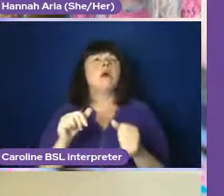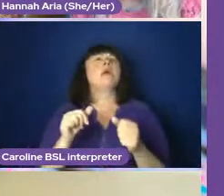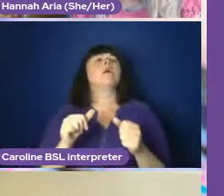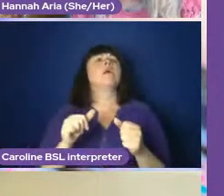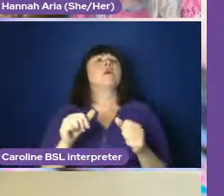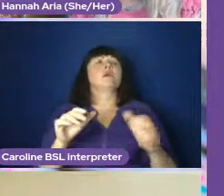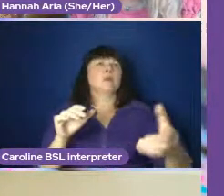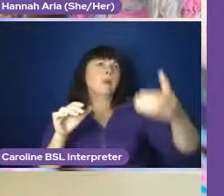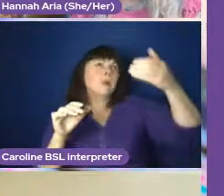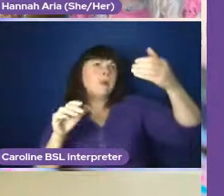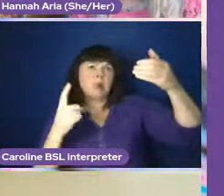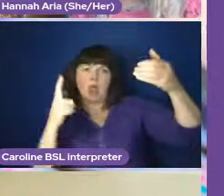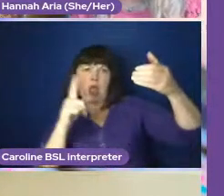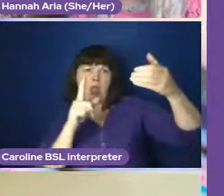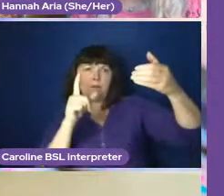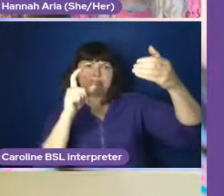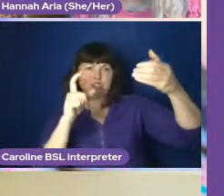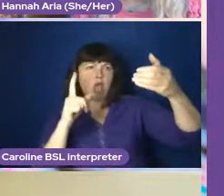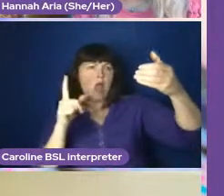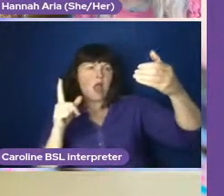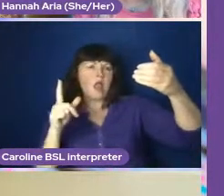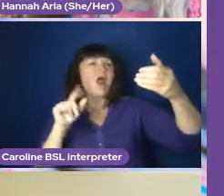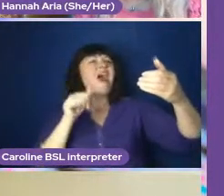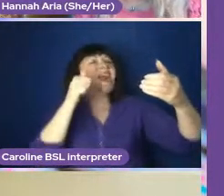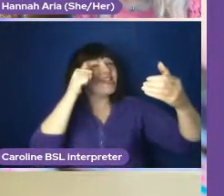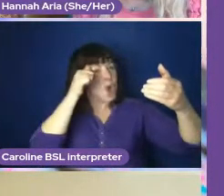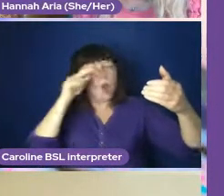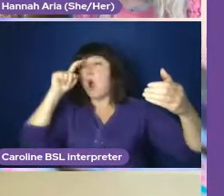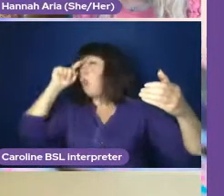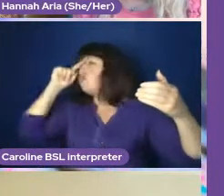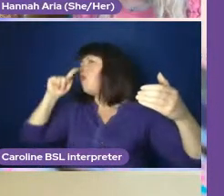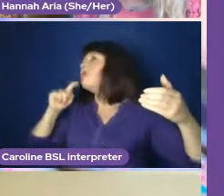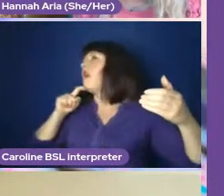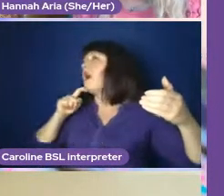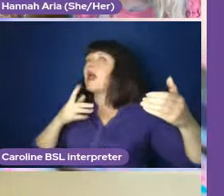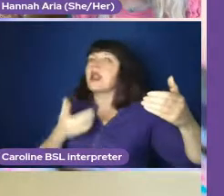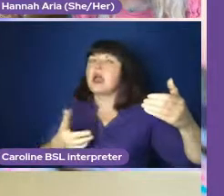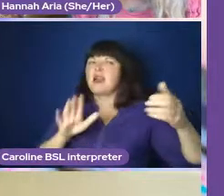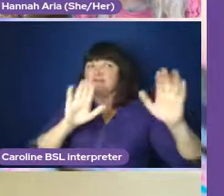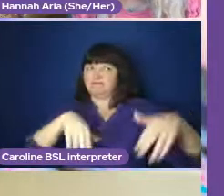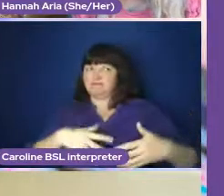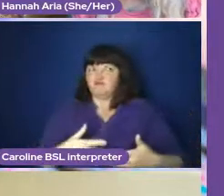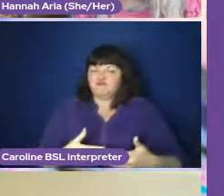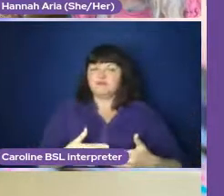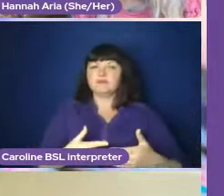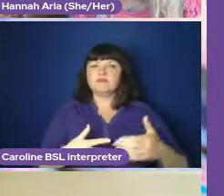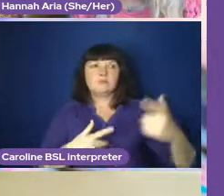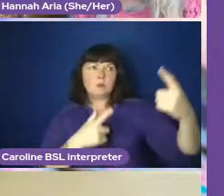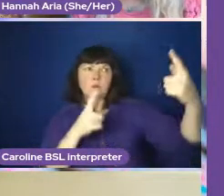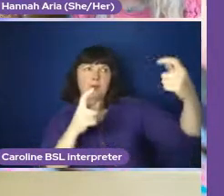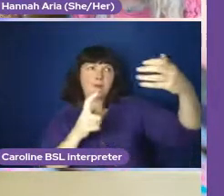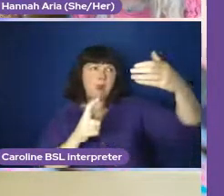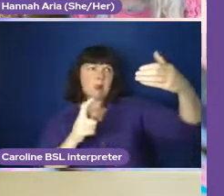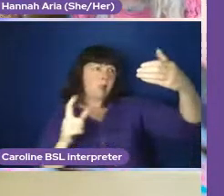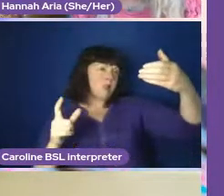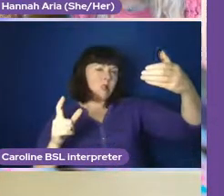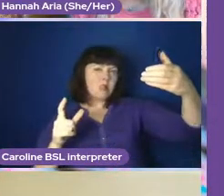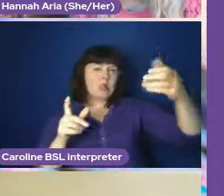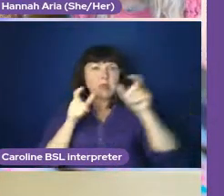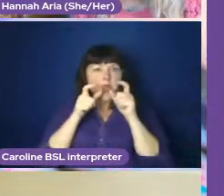you did your challenge, it was quite interesting because I know it was side on the challenge, but I thought I'd jazz up this piece with some really good